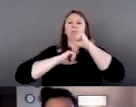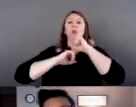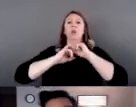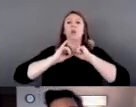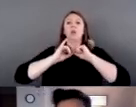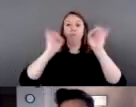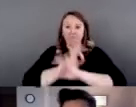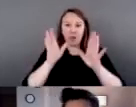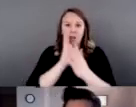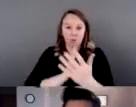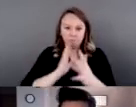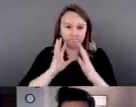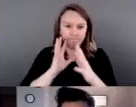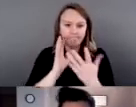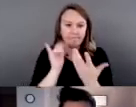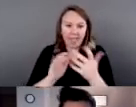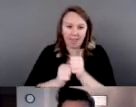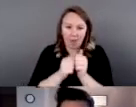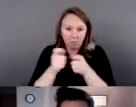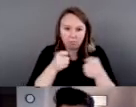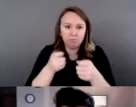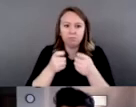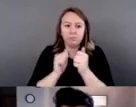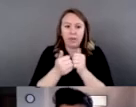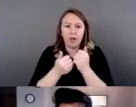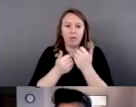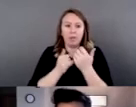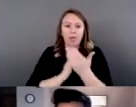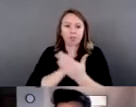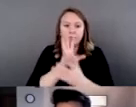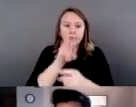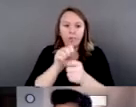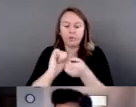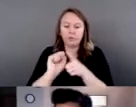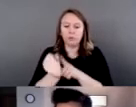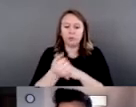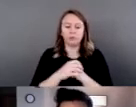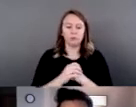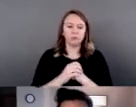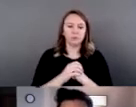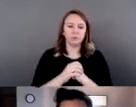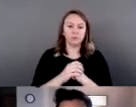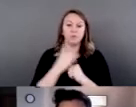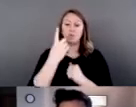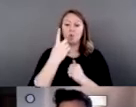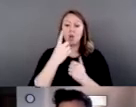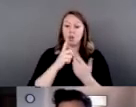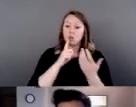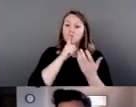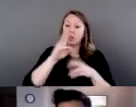excuse me, I'm just going to give you like a real world example of cycle of violence. So for me, like my mom, she grew up in